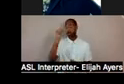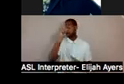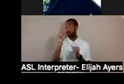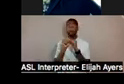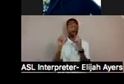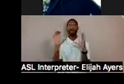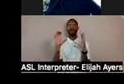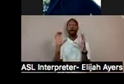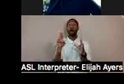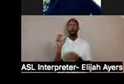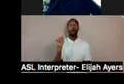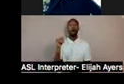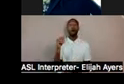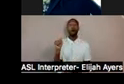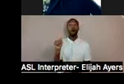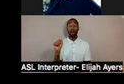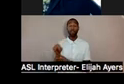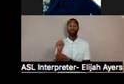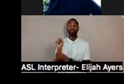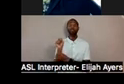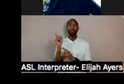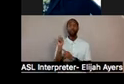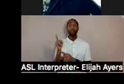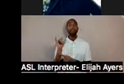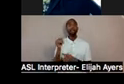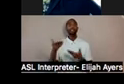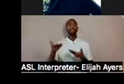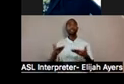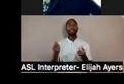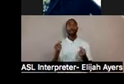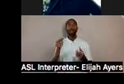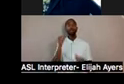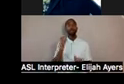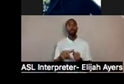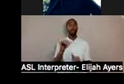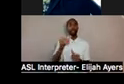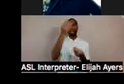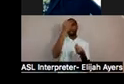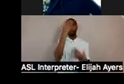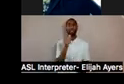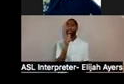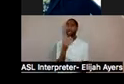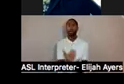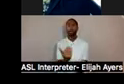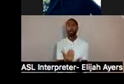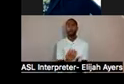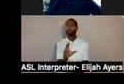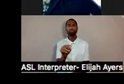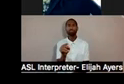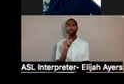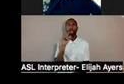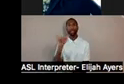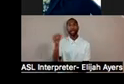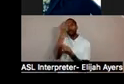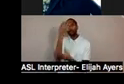aha moments that you experience, it's an invitation to remember that that was information. It's not new information to you. It's actually